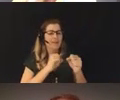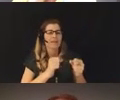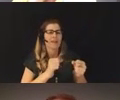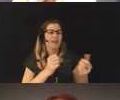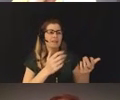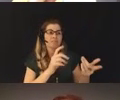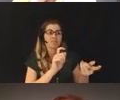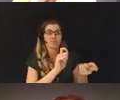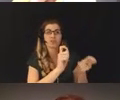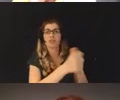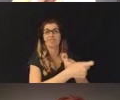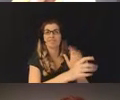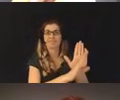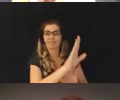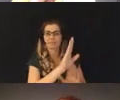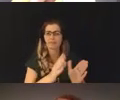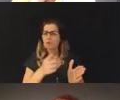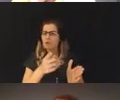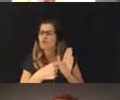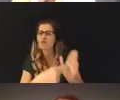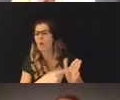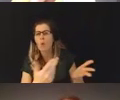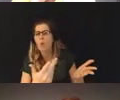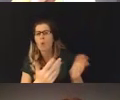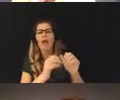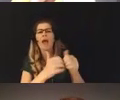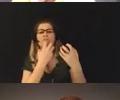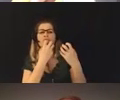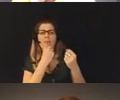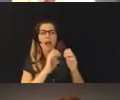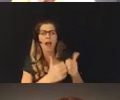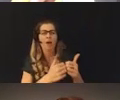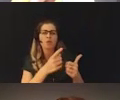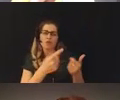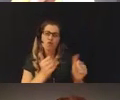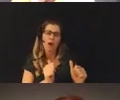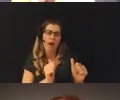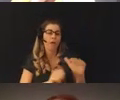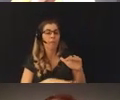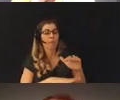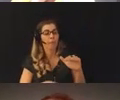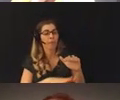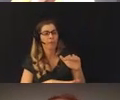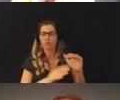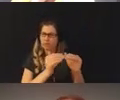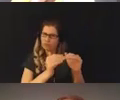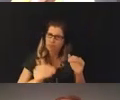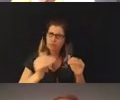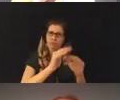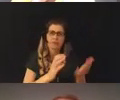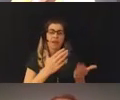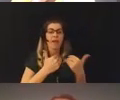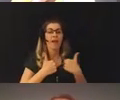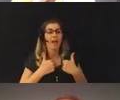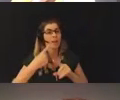So how else do you show that you care? Do extra, right? Go above and beyond. We host monthly gallery talks with professional artists